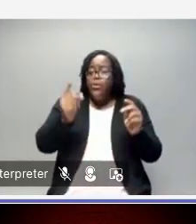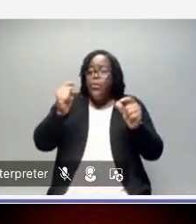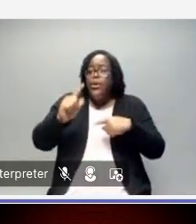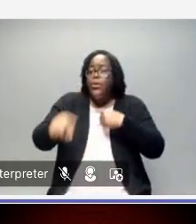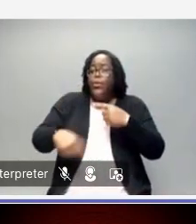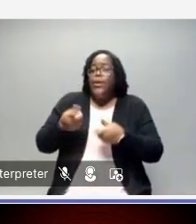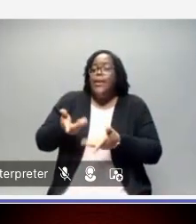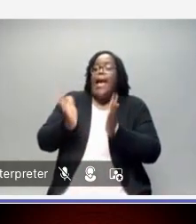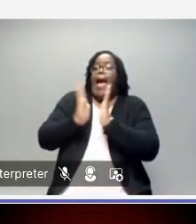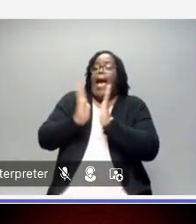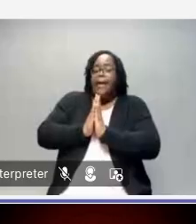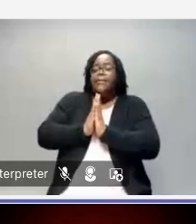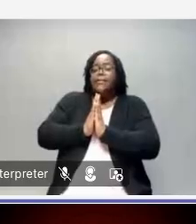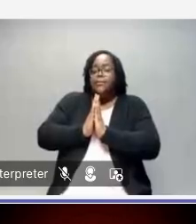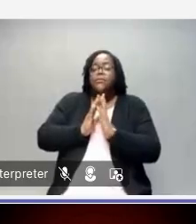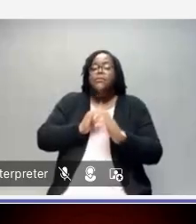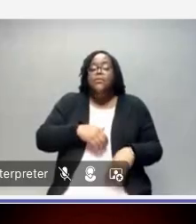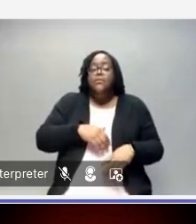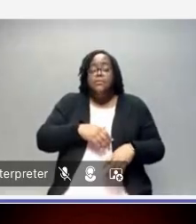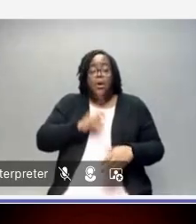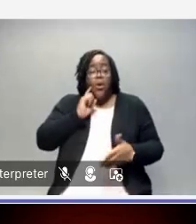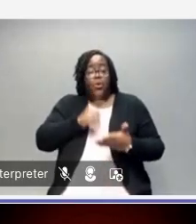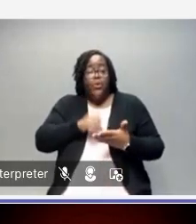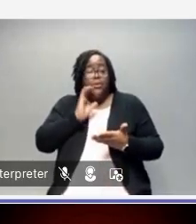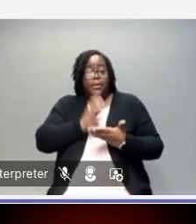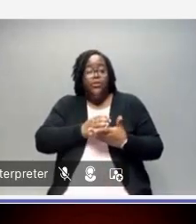do so. I have posted here